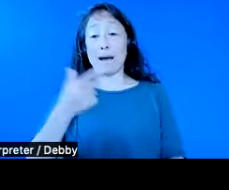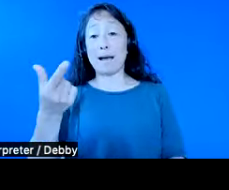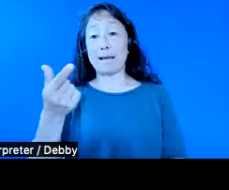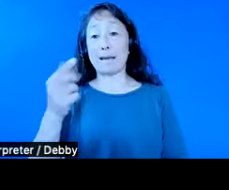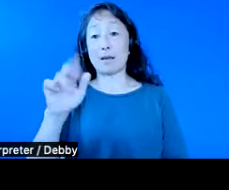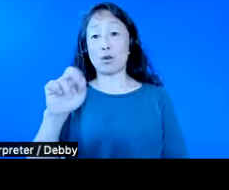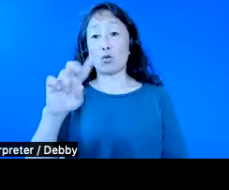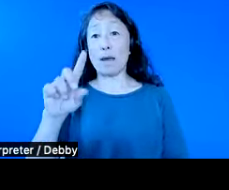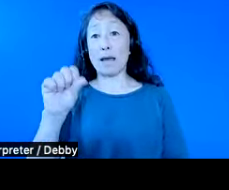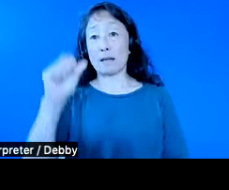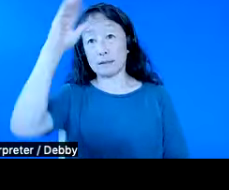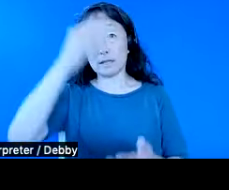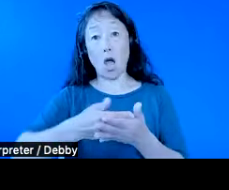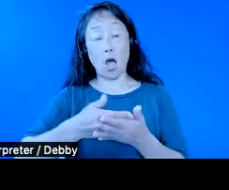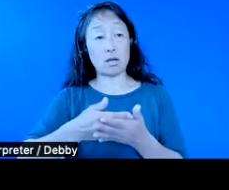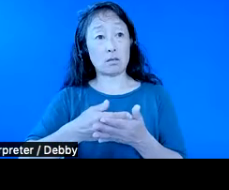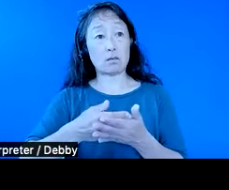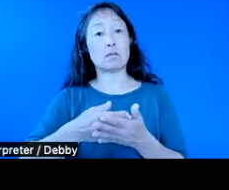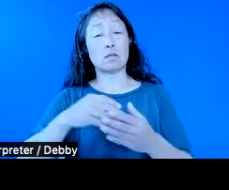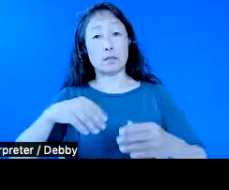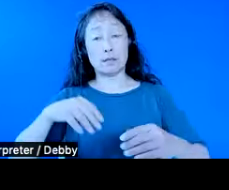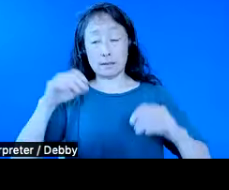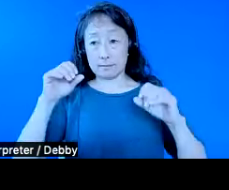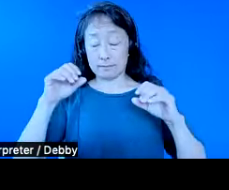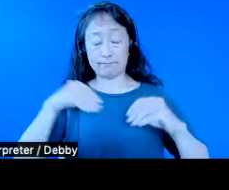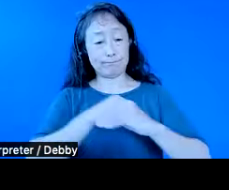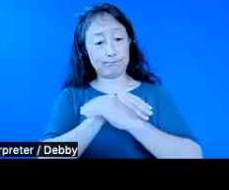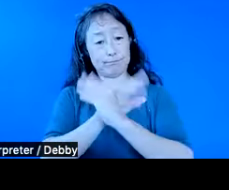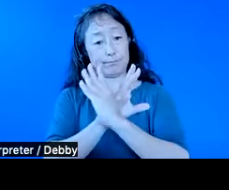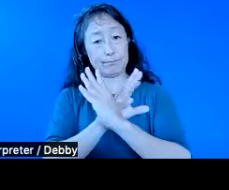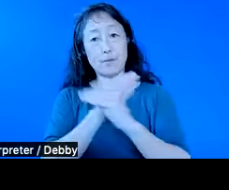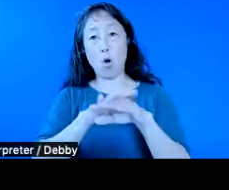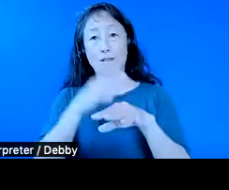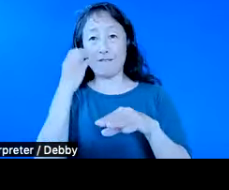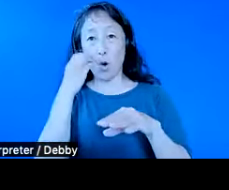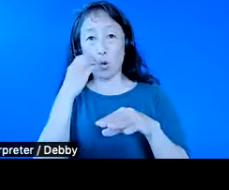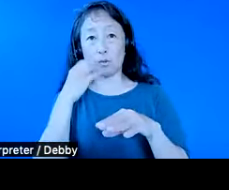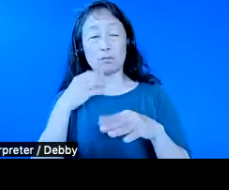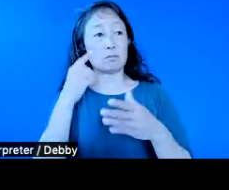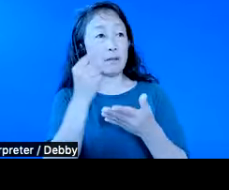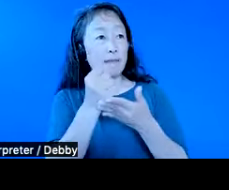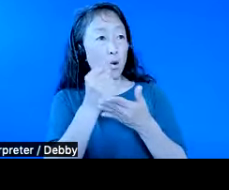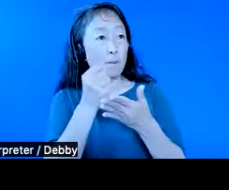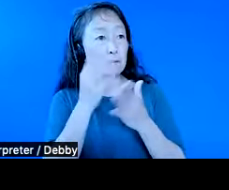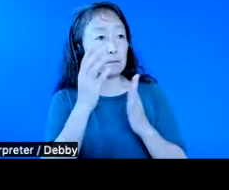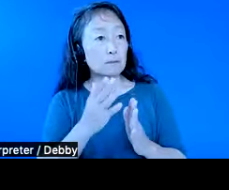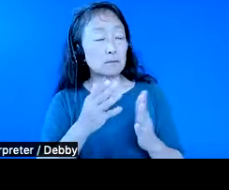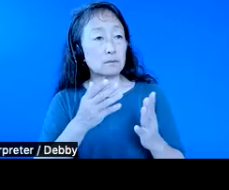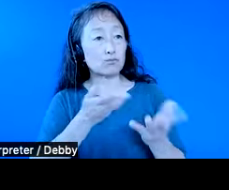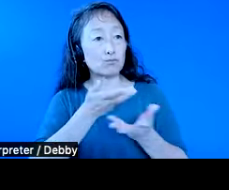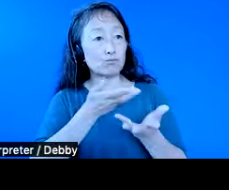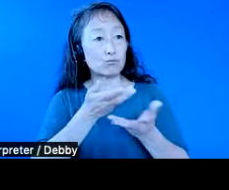counseling on the phone where he could see the person and he was alone in his room talking.